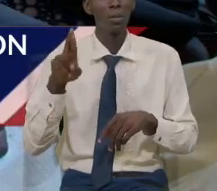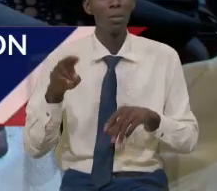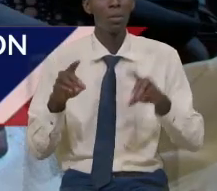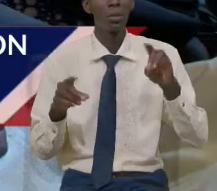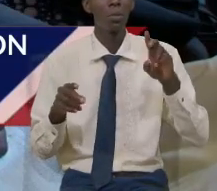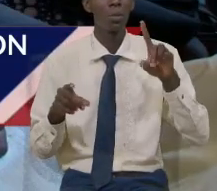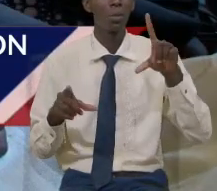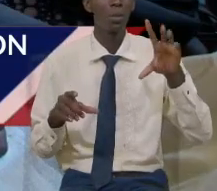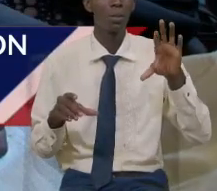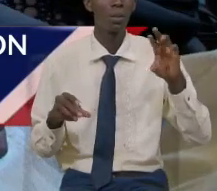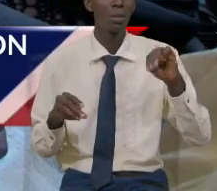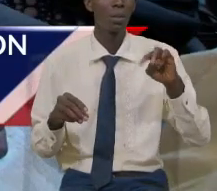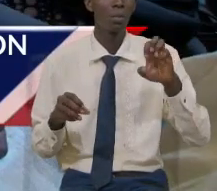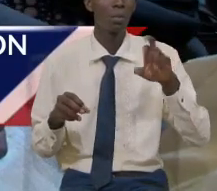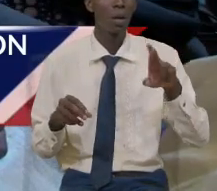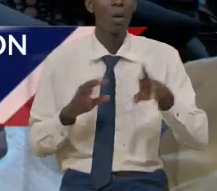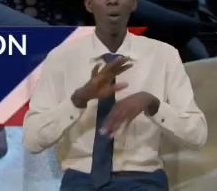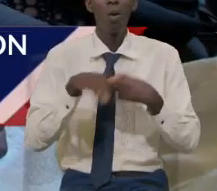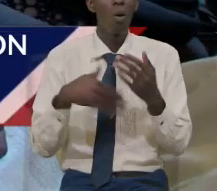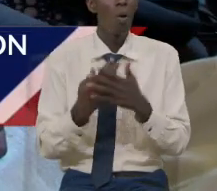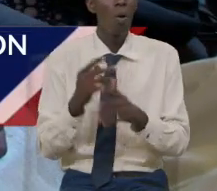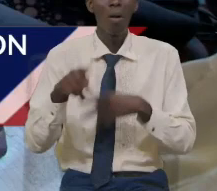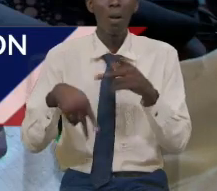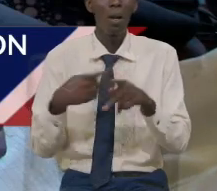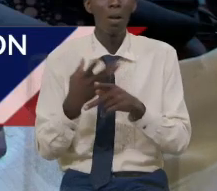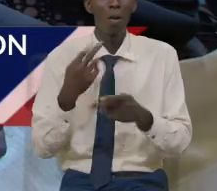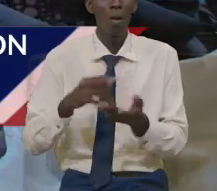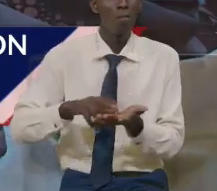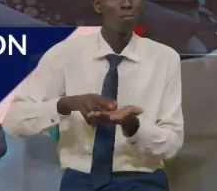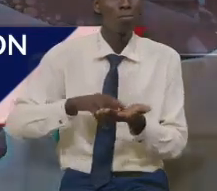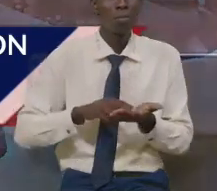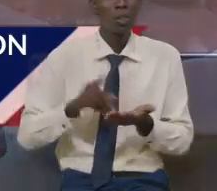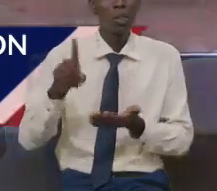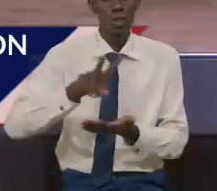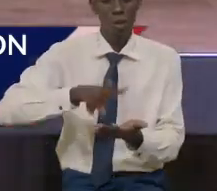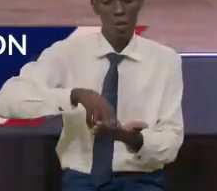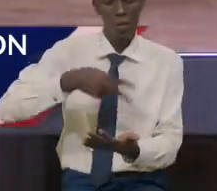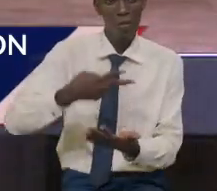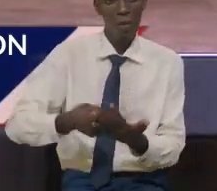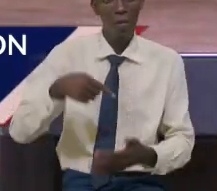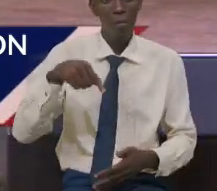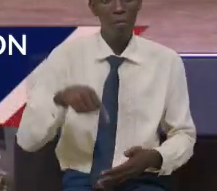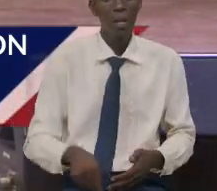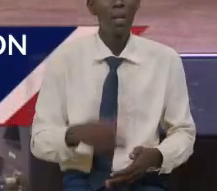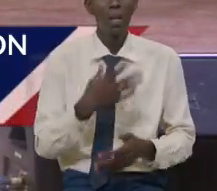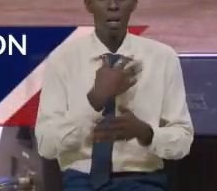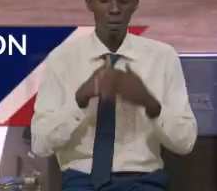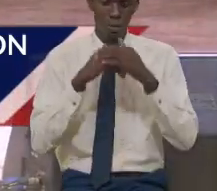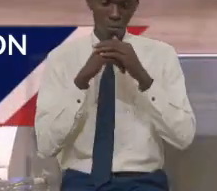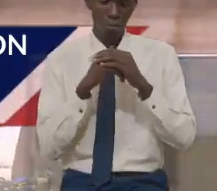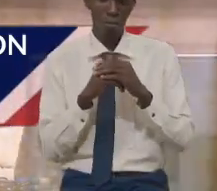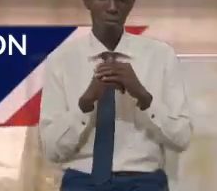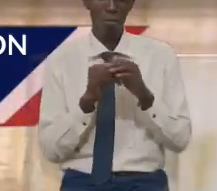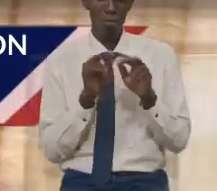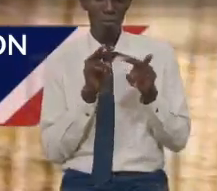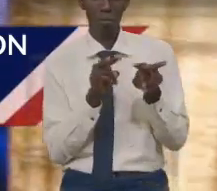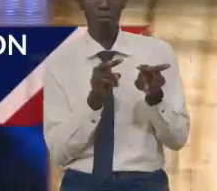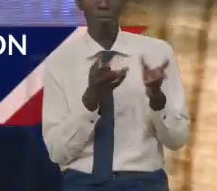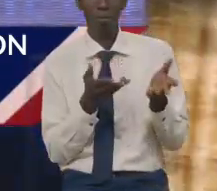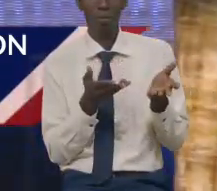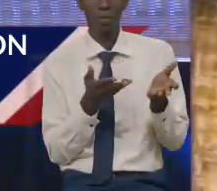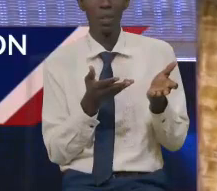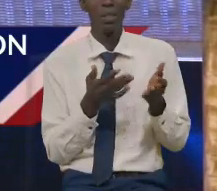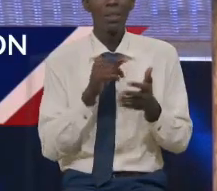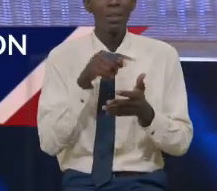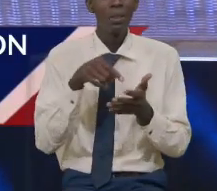and all kinds of music, ye fall down and worship. Look at that. This man